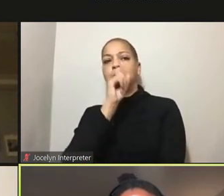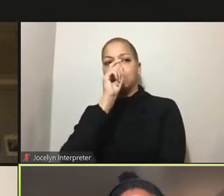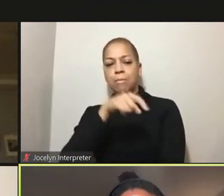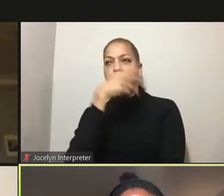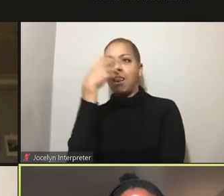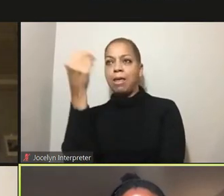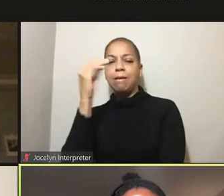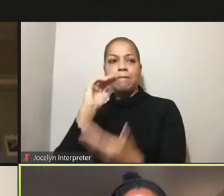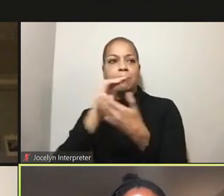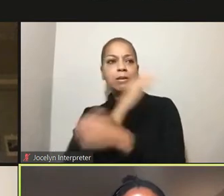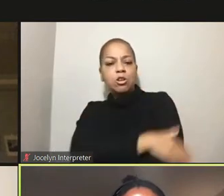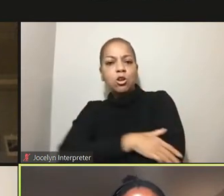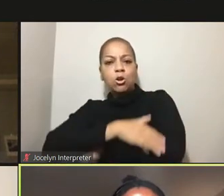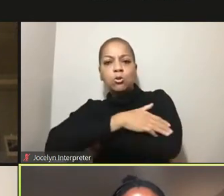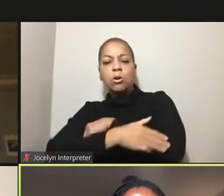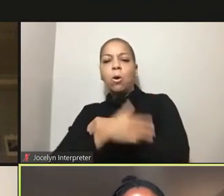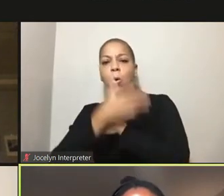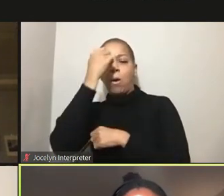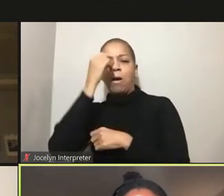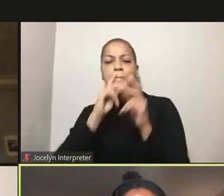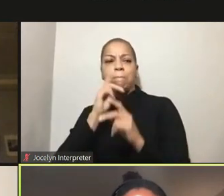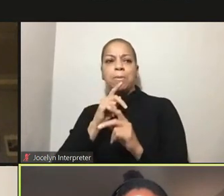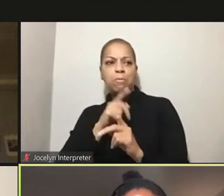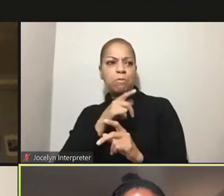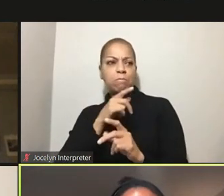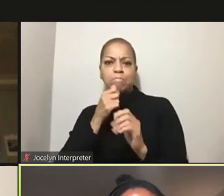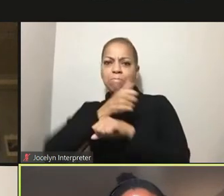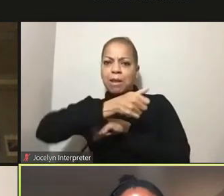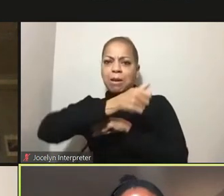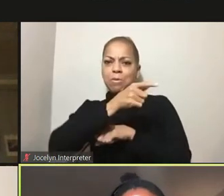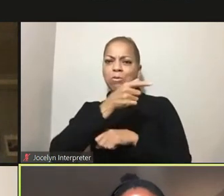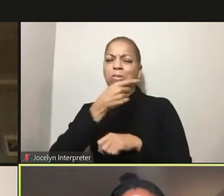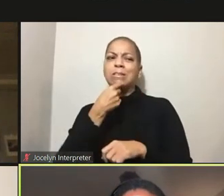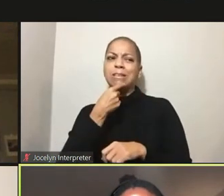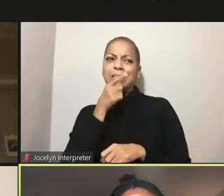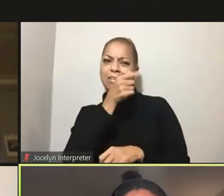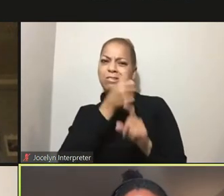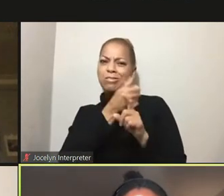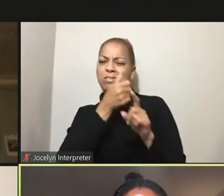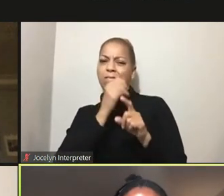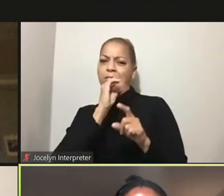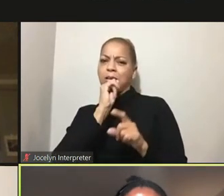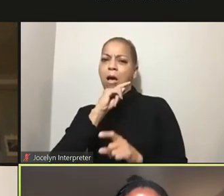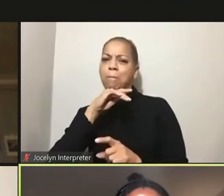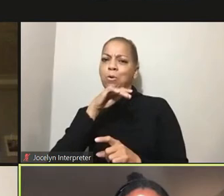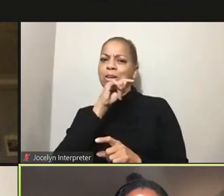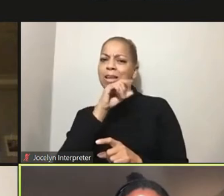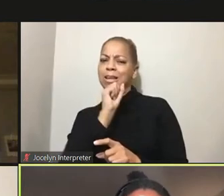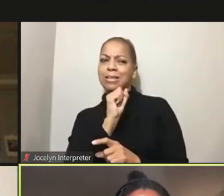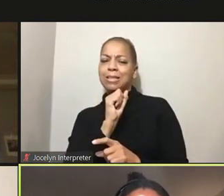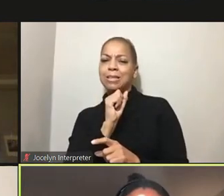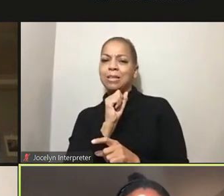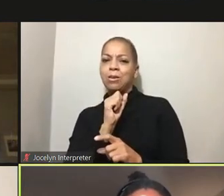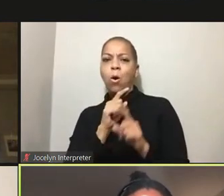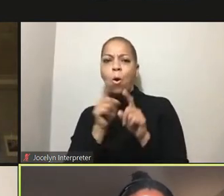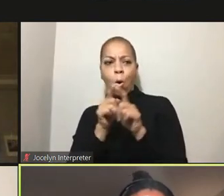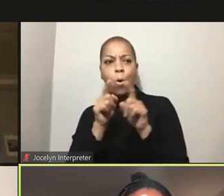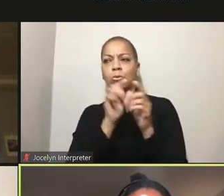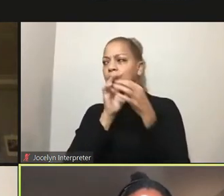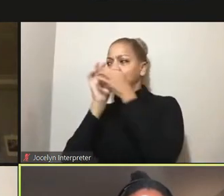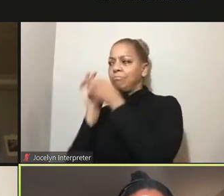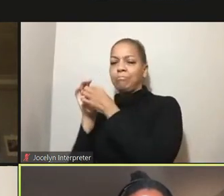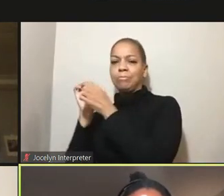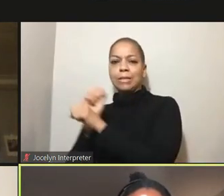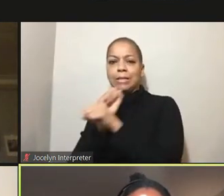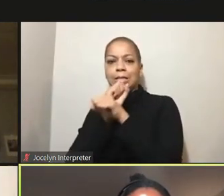she was accused of being communist and all that happened after that, and also being a descendant of slavery and what that meant for her production